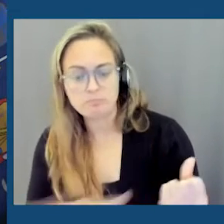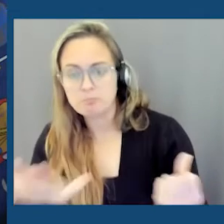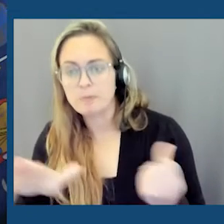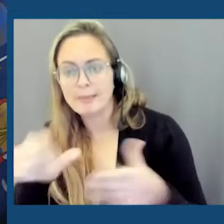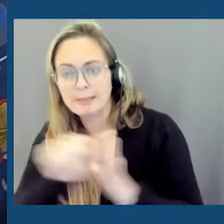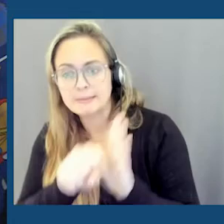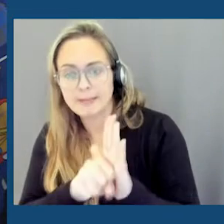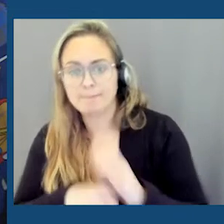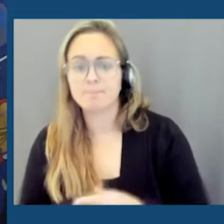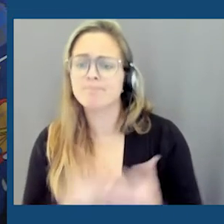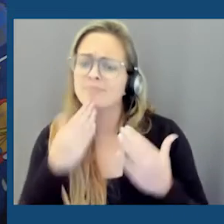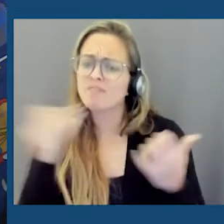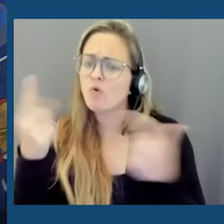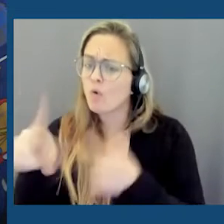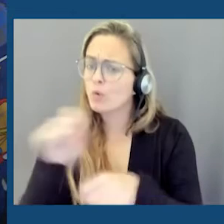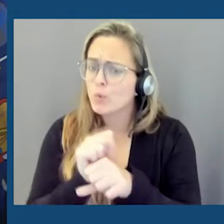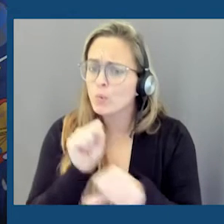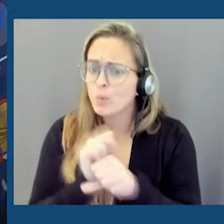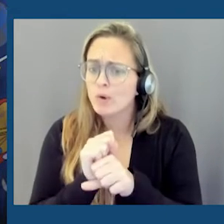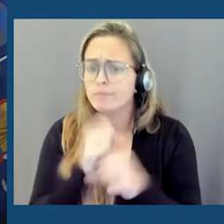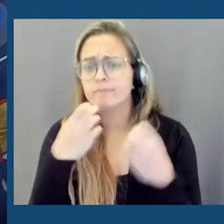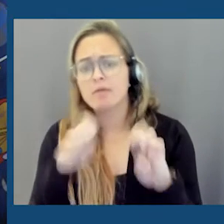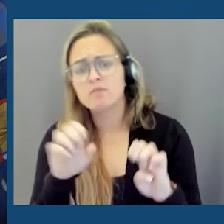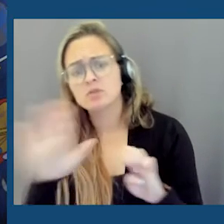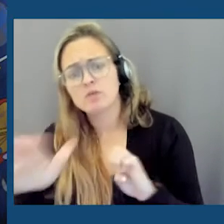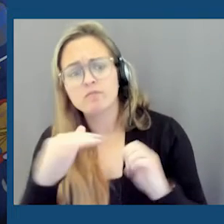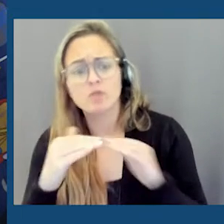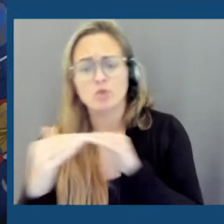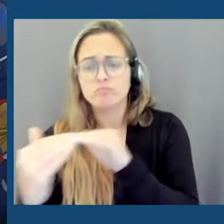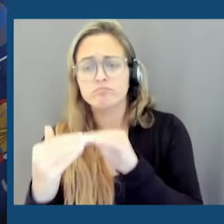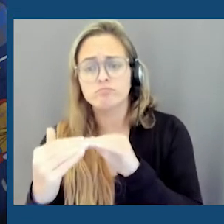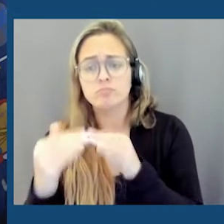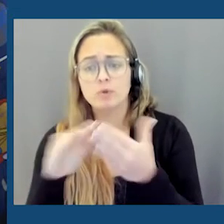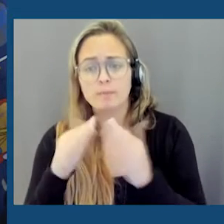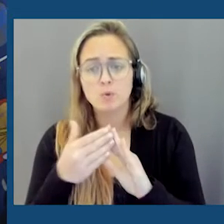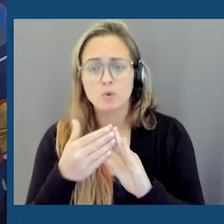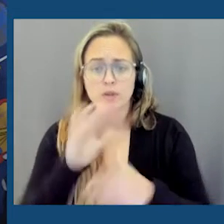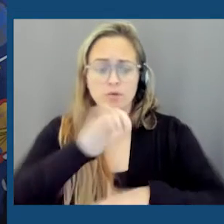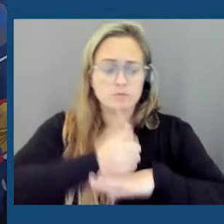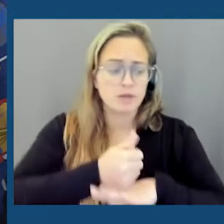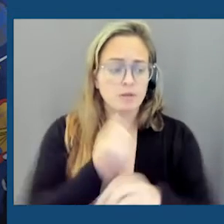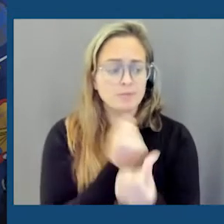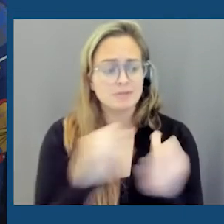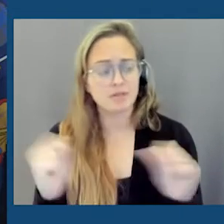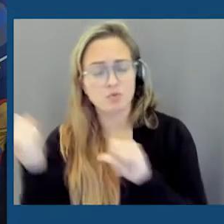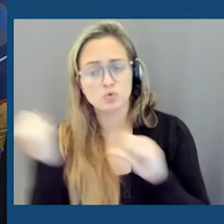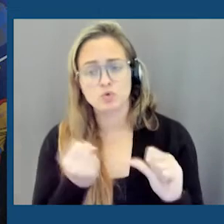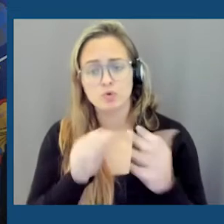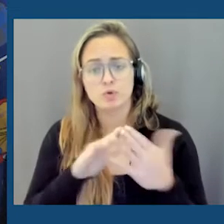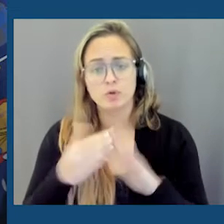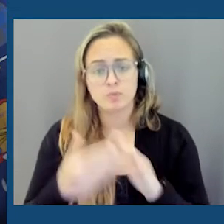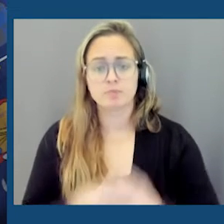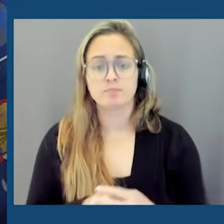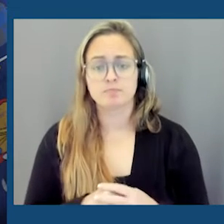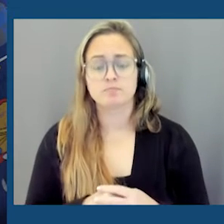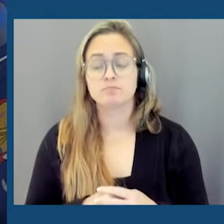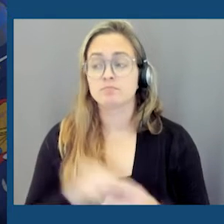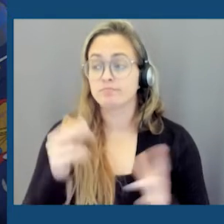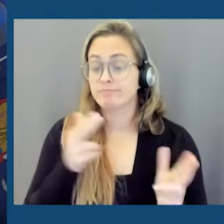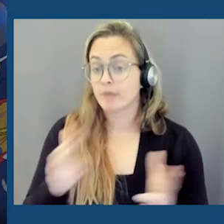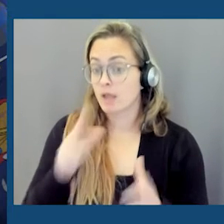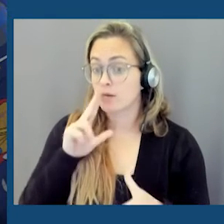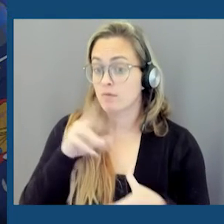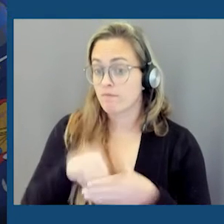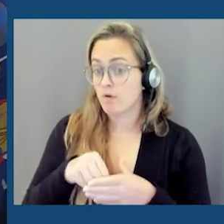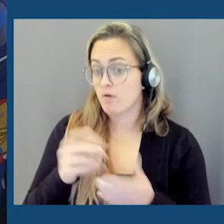them for all their work and the efforts of their counterparts in the community who are creating safer, stronger neighborhoods. In our gun-involved violence